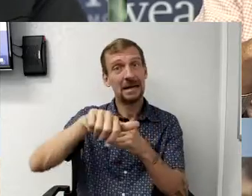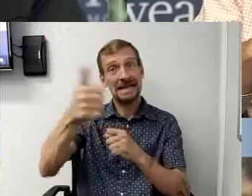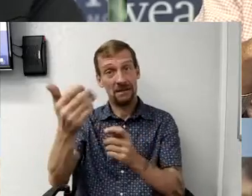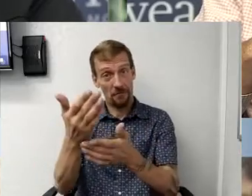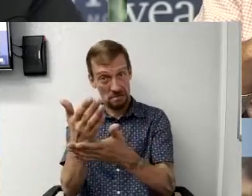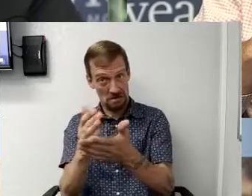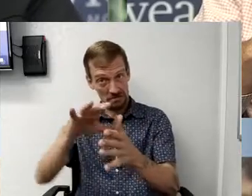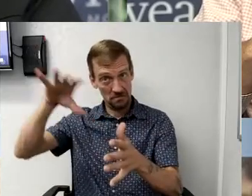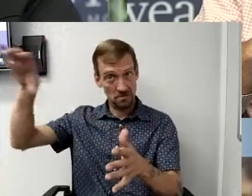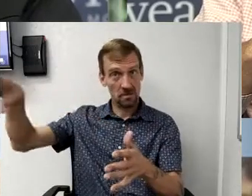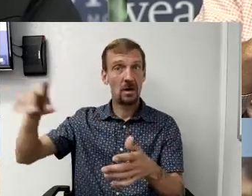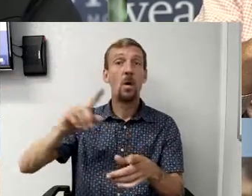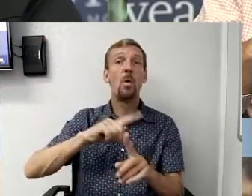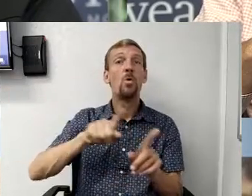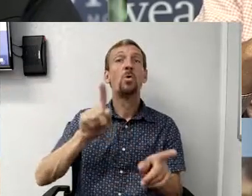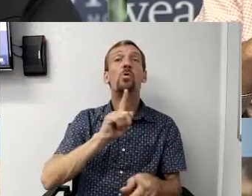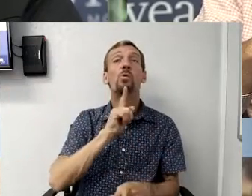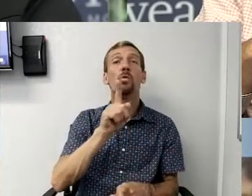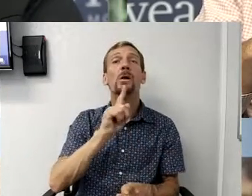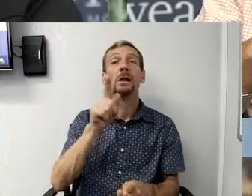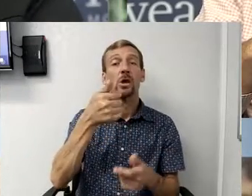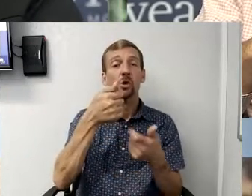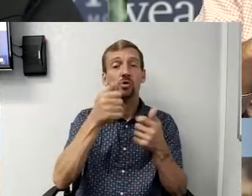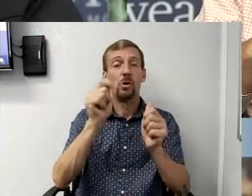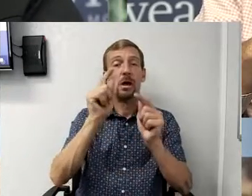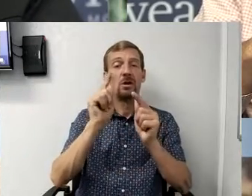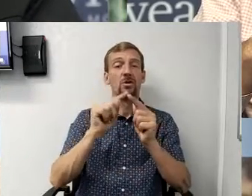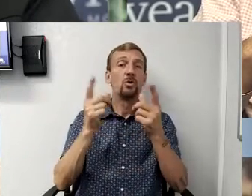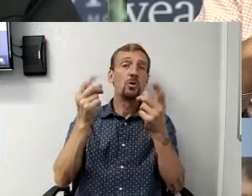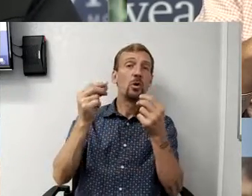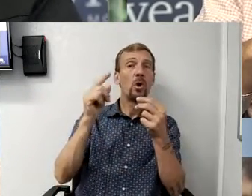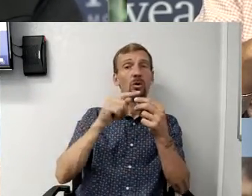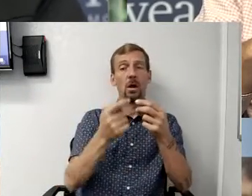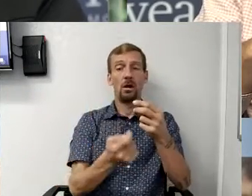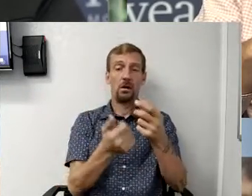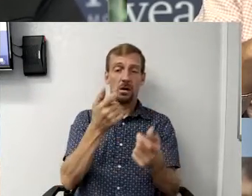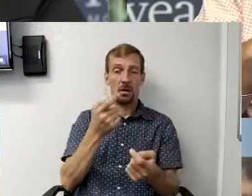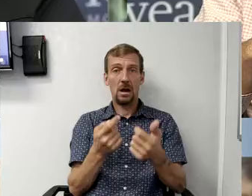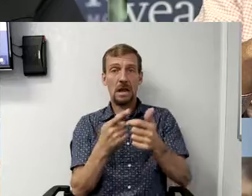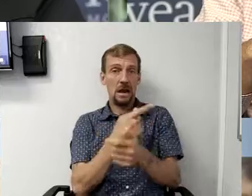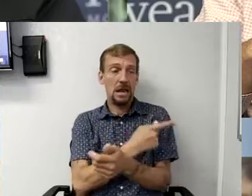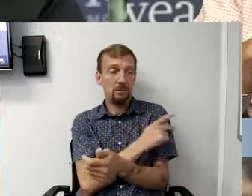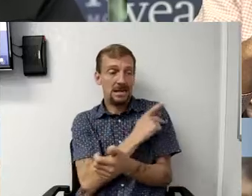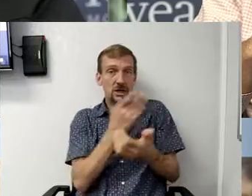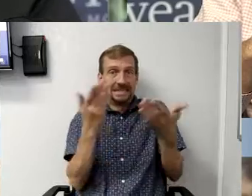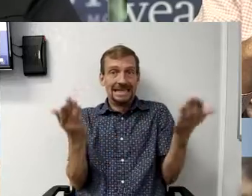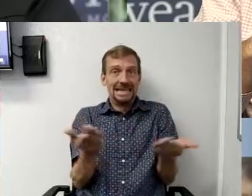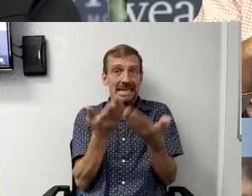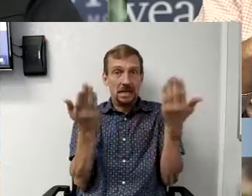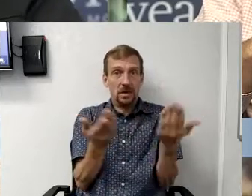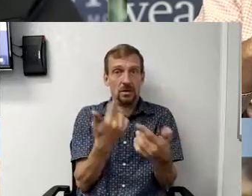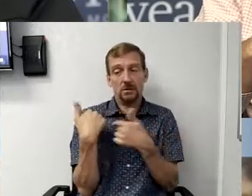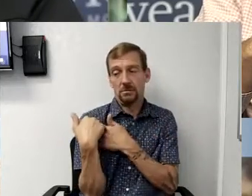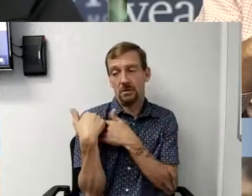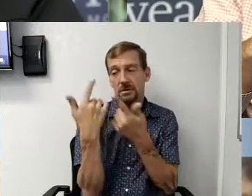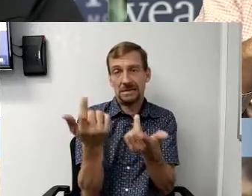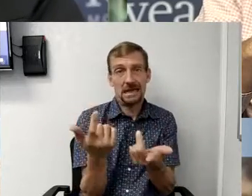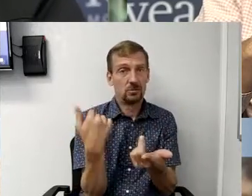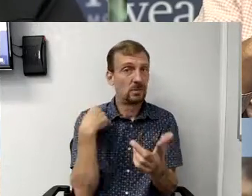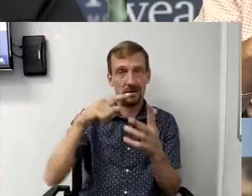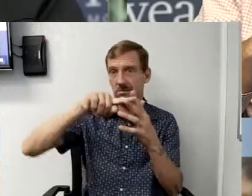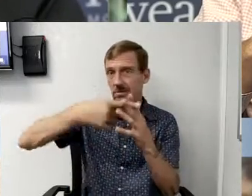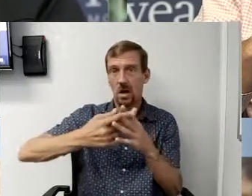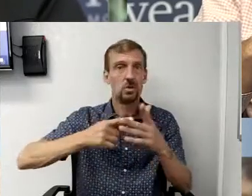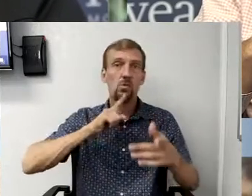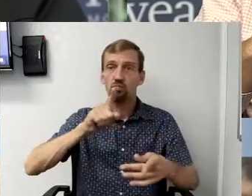more a matter of just alleviating some of the numbers of patients here. And since we started it, we've just continued to do it.